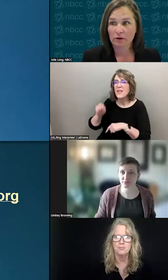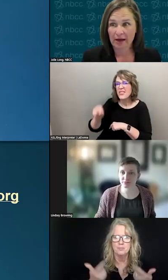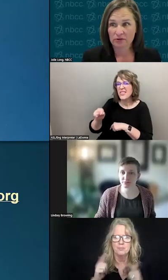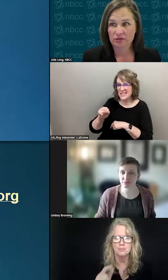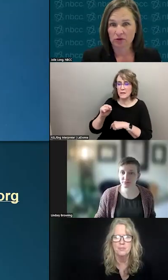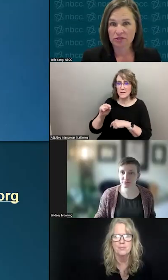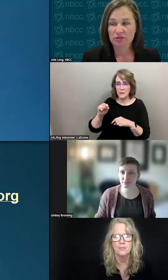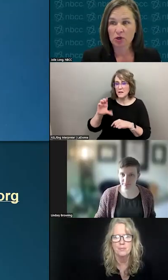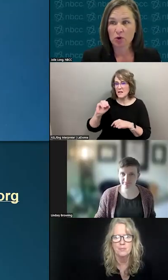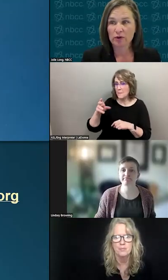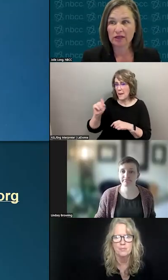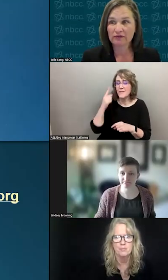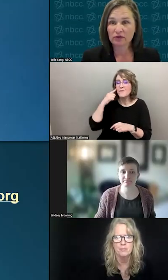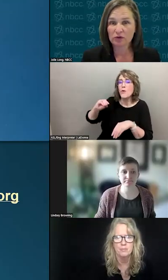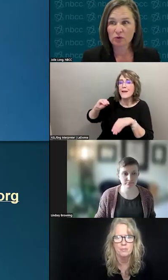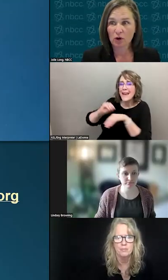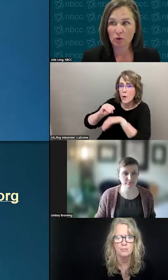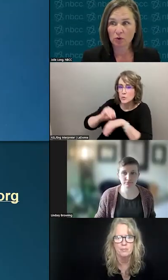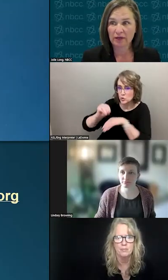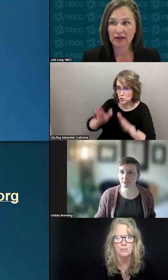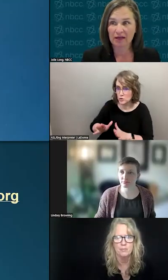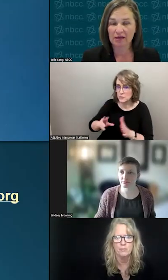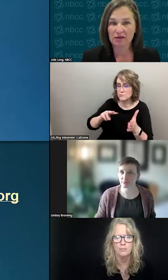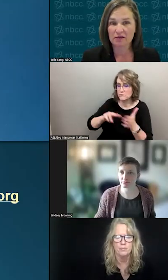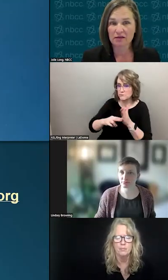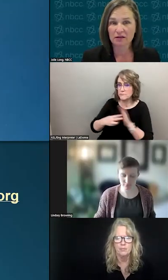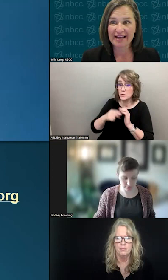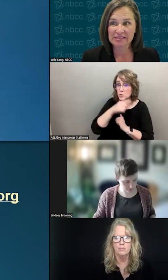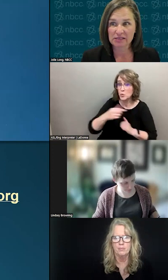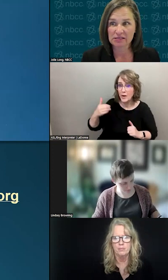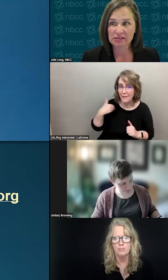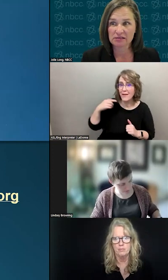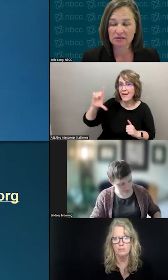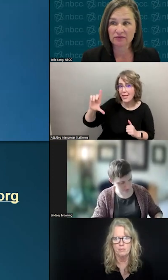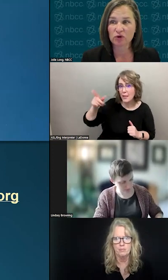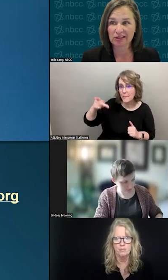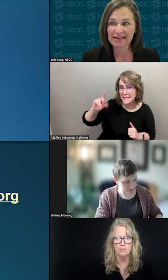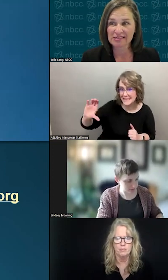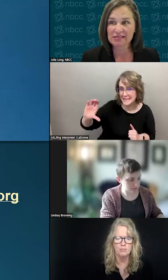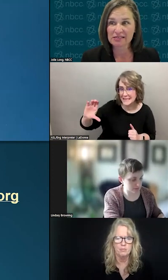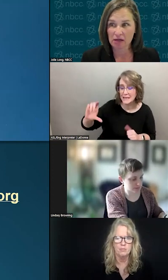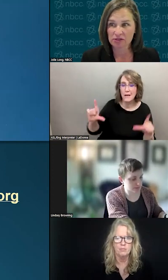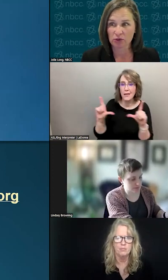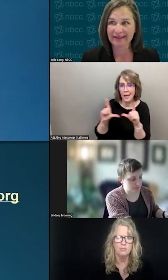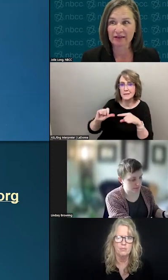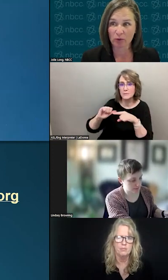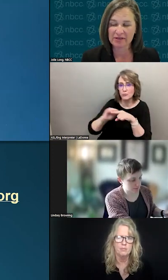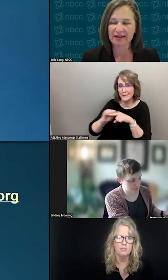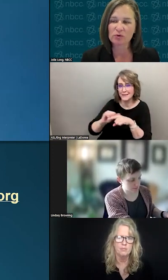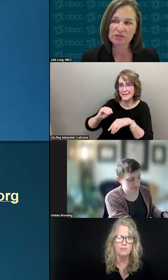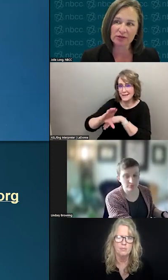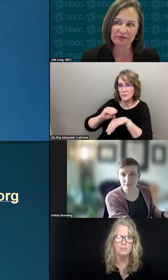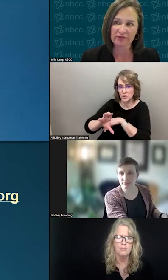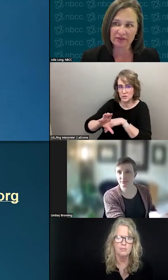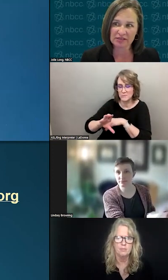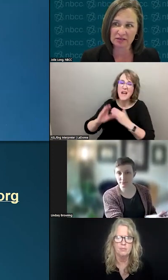for counselors. So if you hold a license, if you're a licensed counselor, like an LP, I